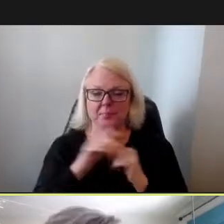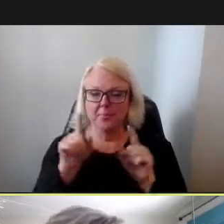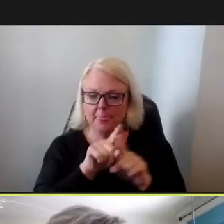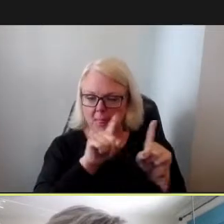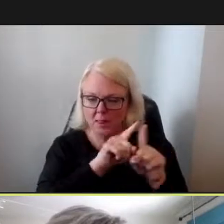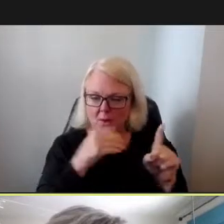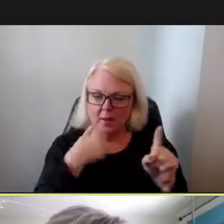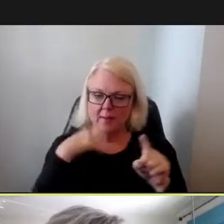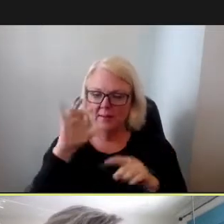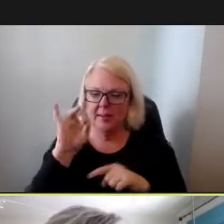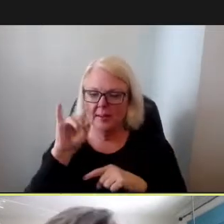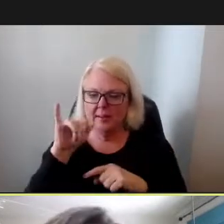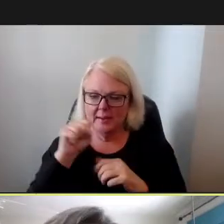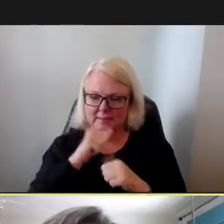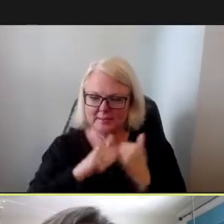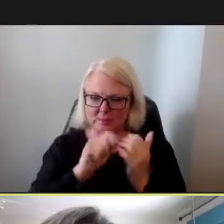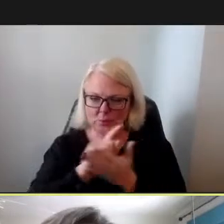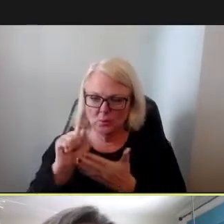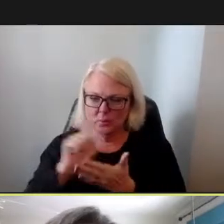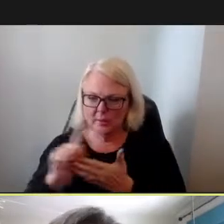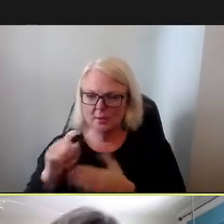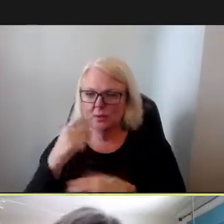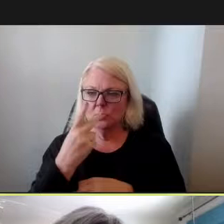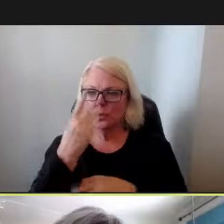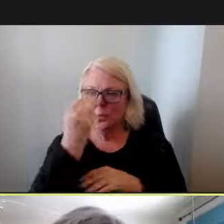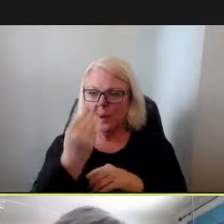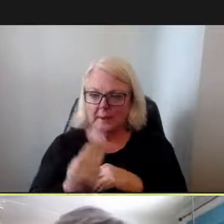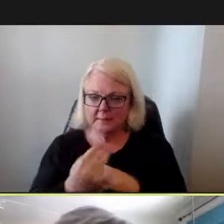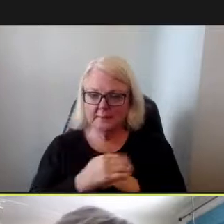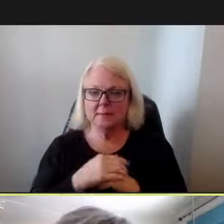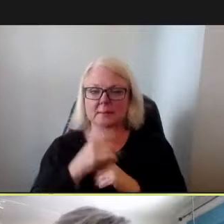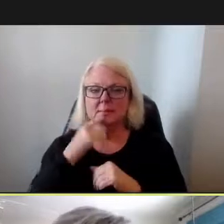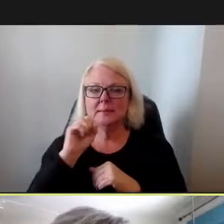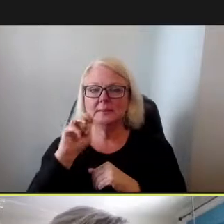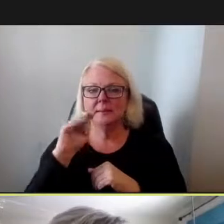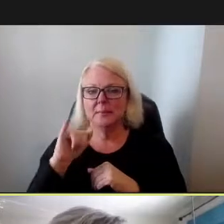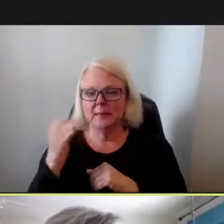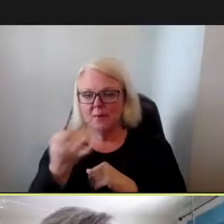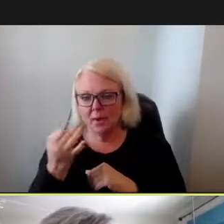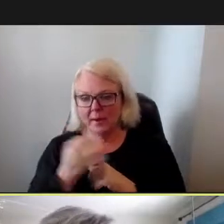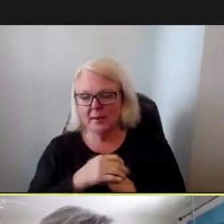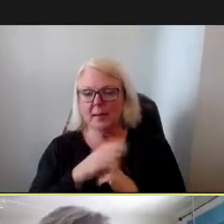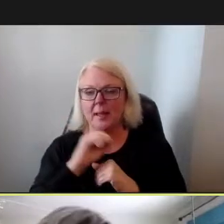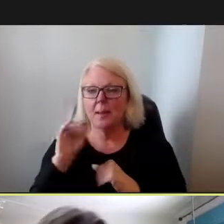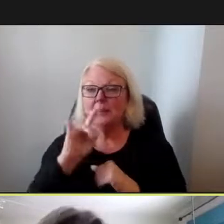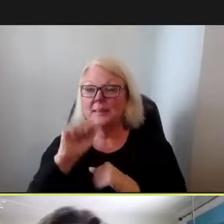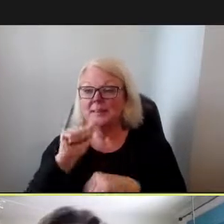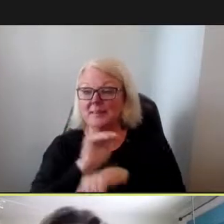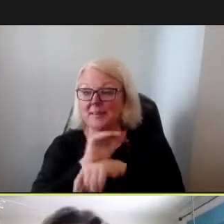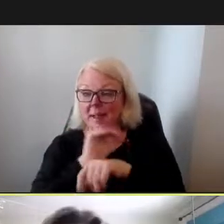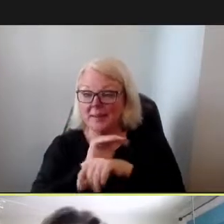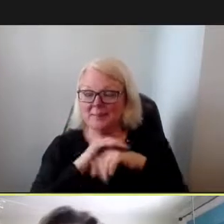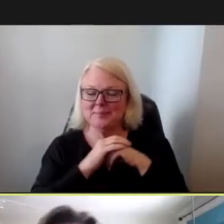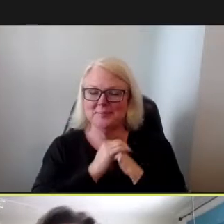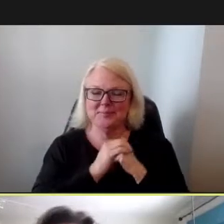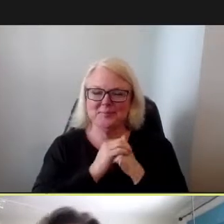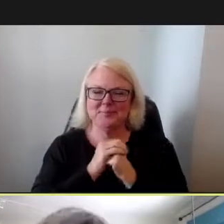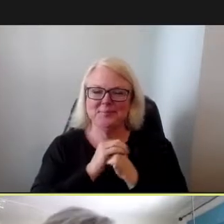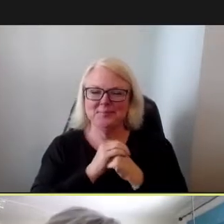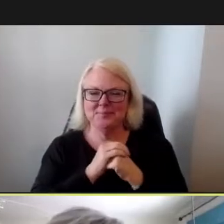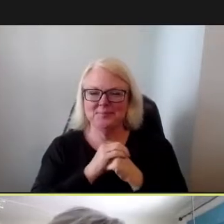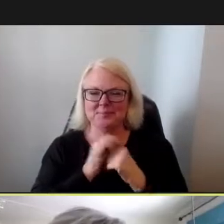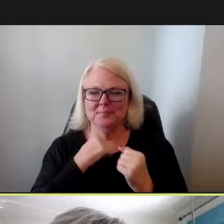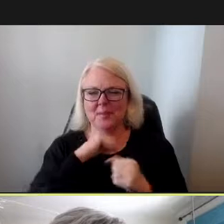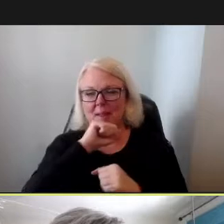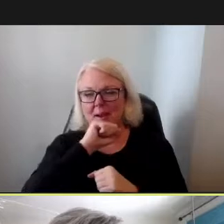has 8 days in each week, including two Mondays, semi-Friday, and pizza night. I love